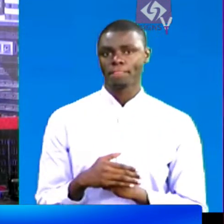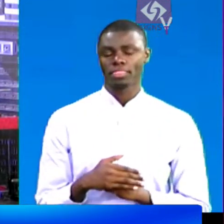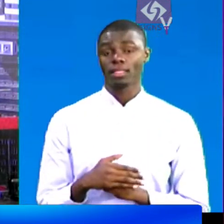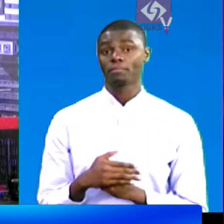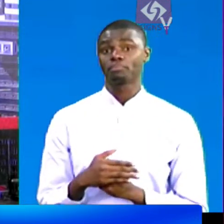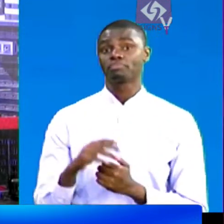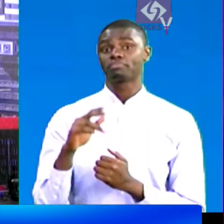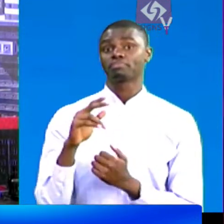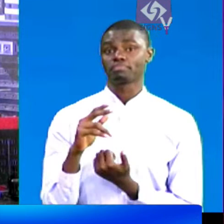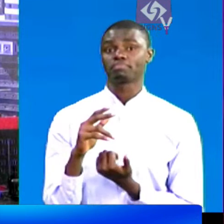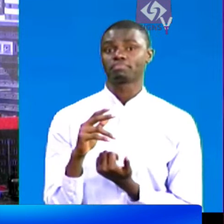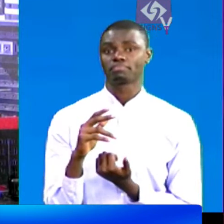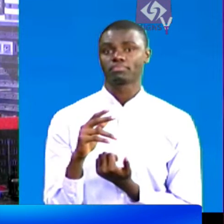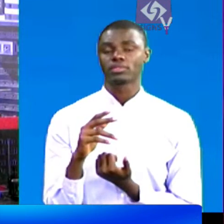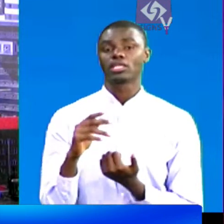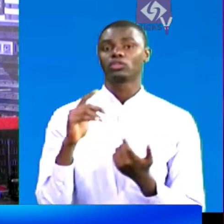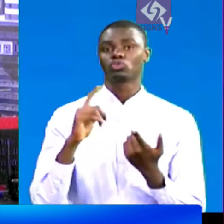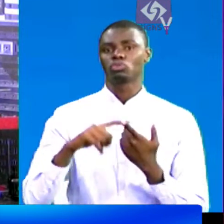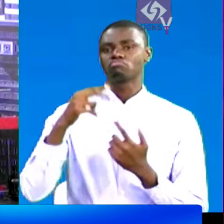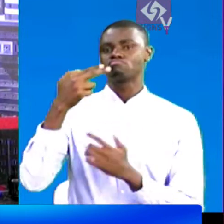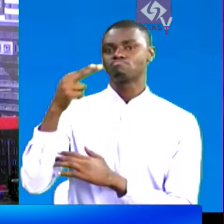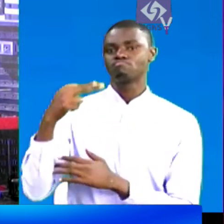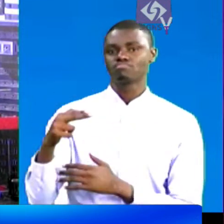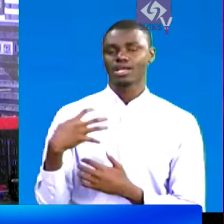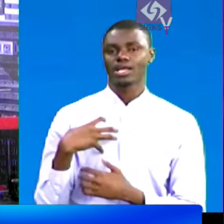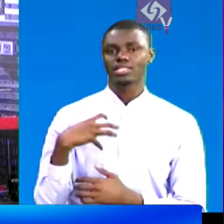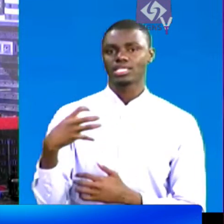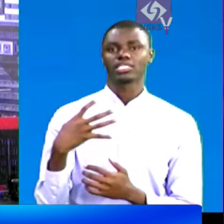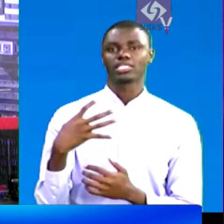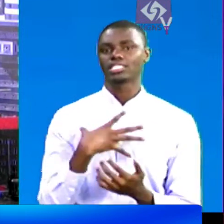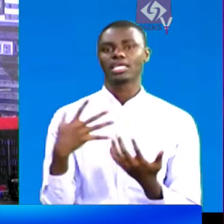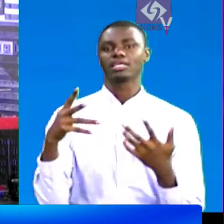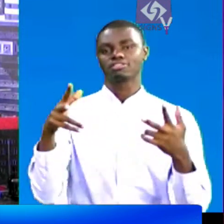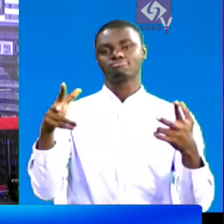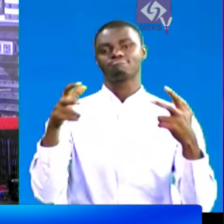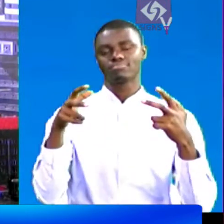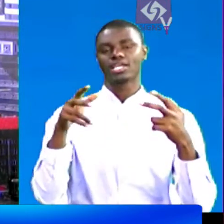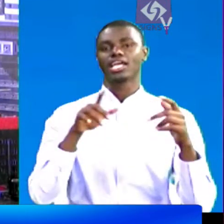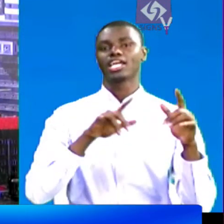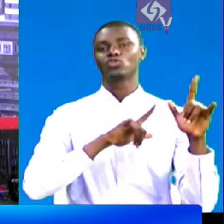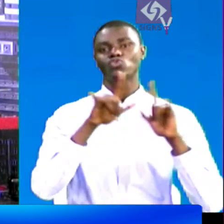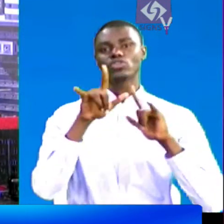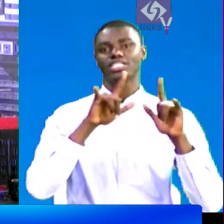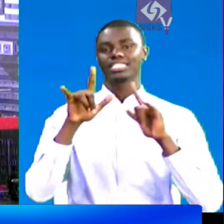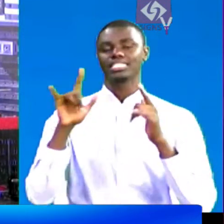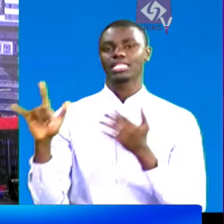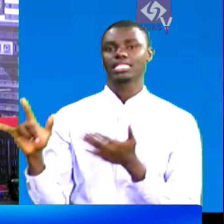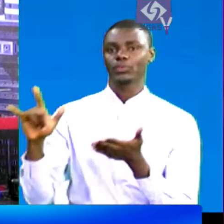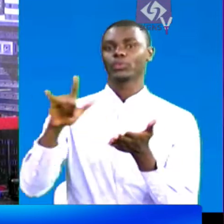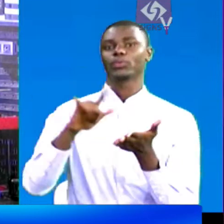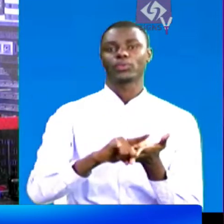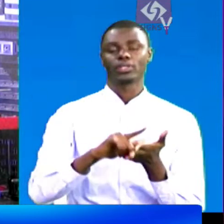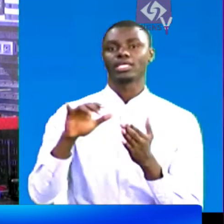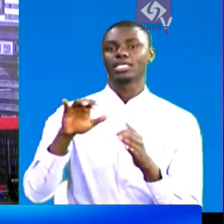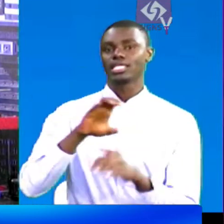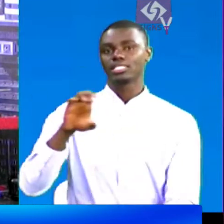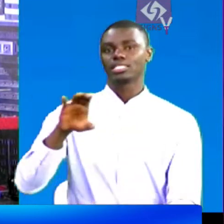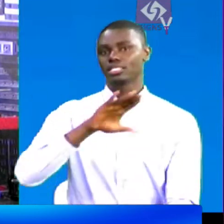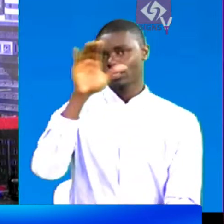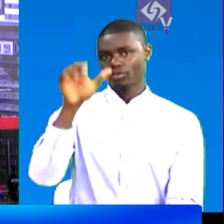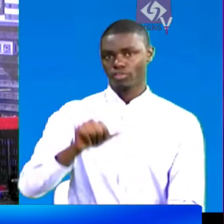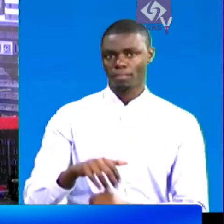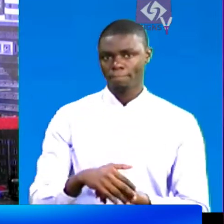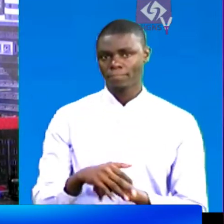Center, KICC, to highlight the rich and captivating tourist destination across Eastern